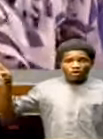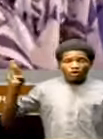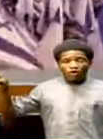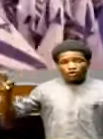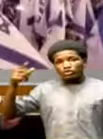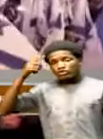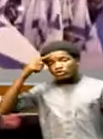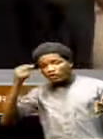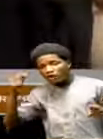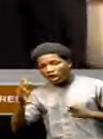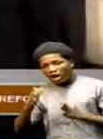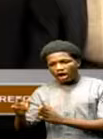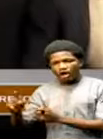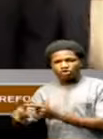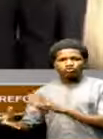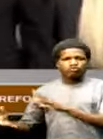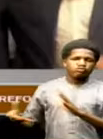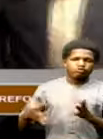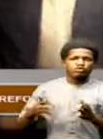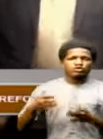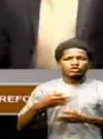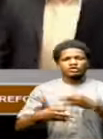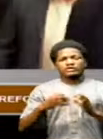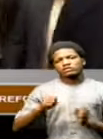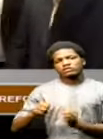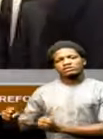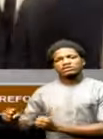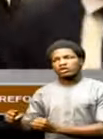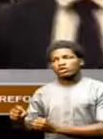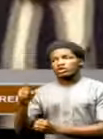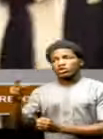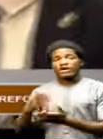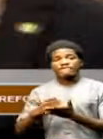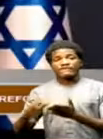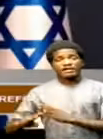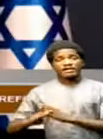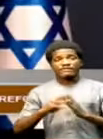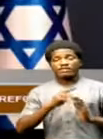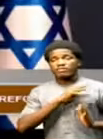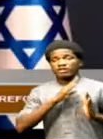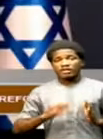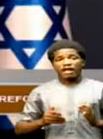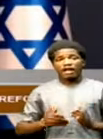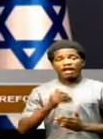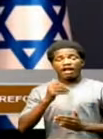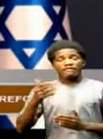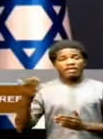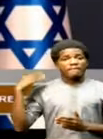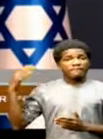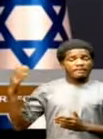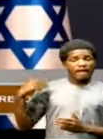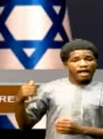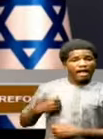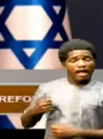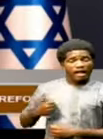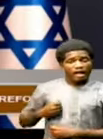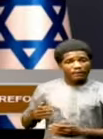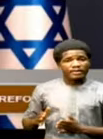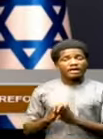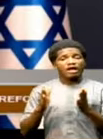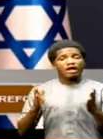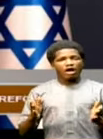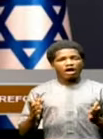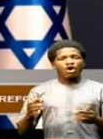the judiciary. Mr. Netanyahu fired his defense minister after the former army general called for a